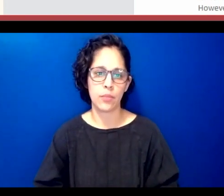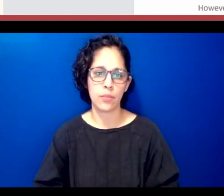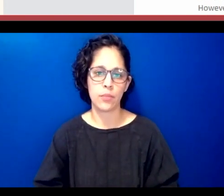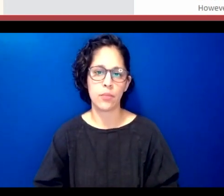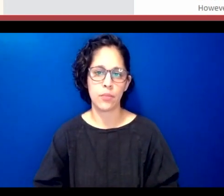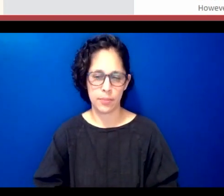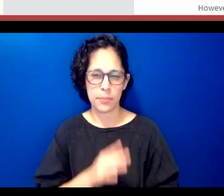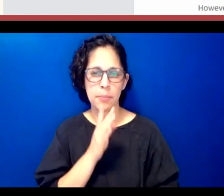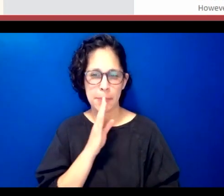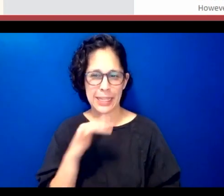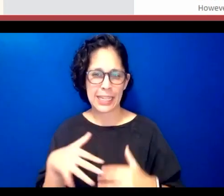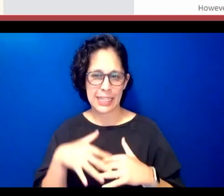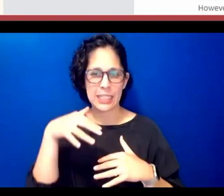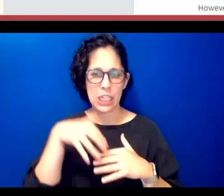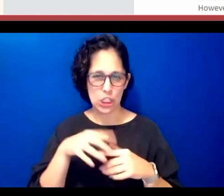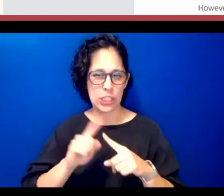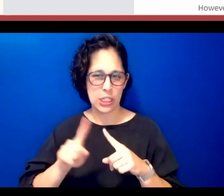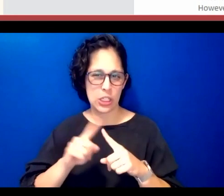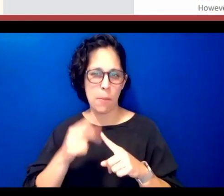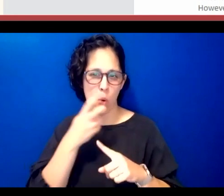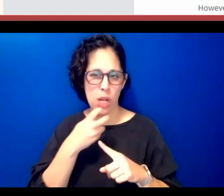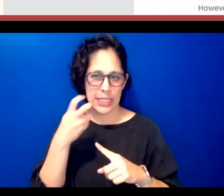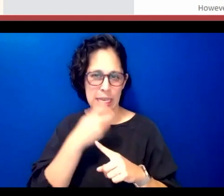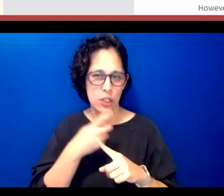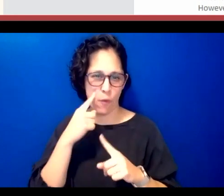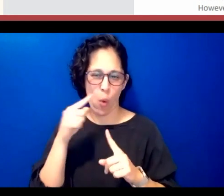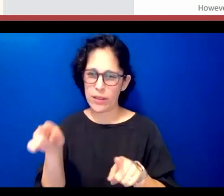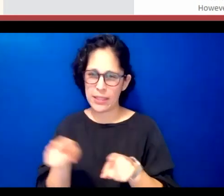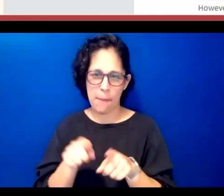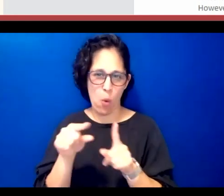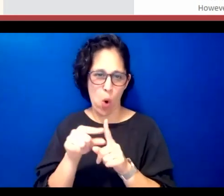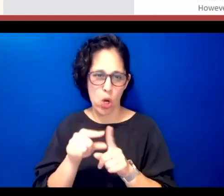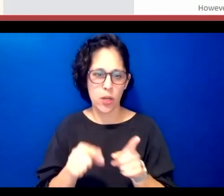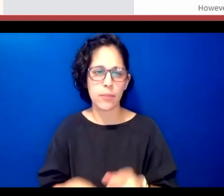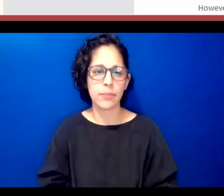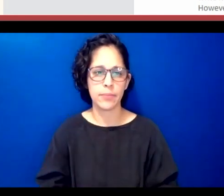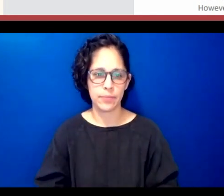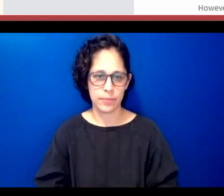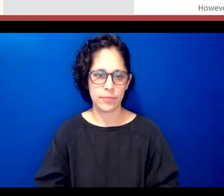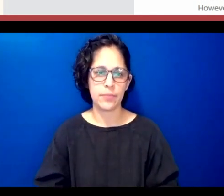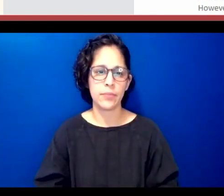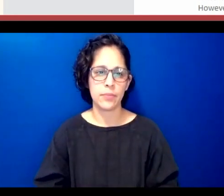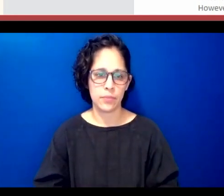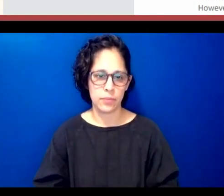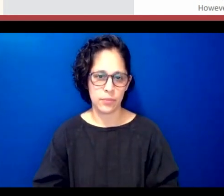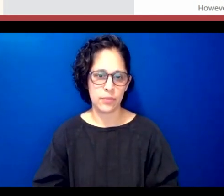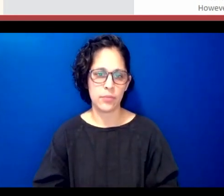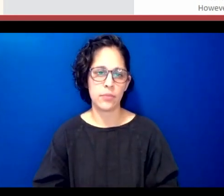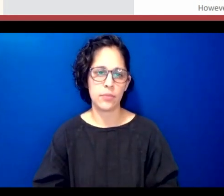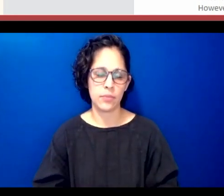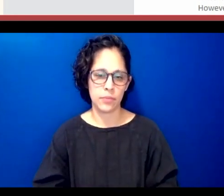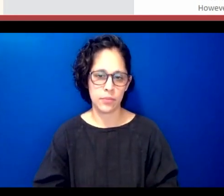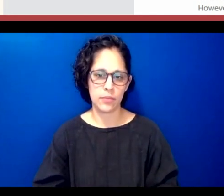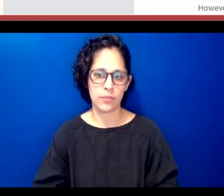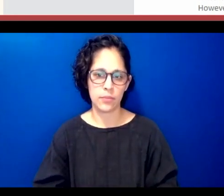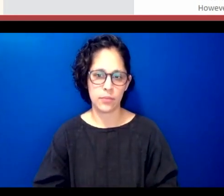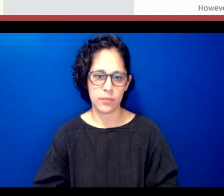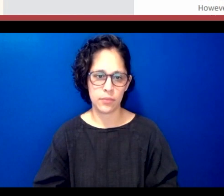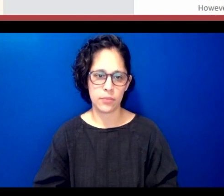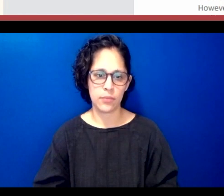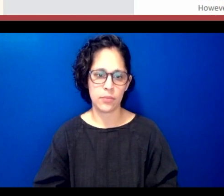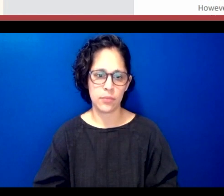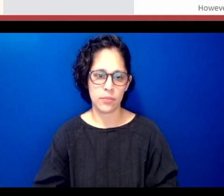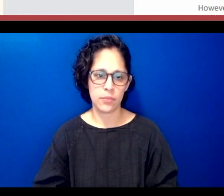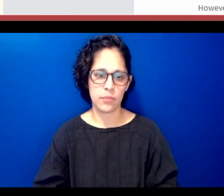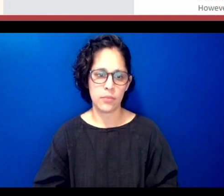Chikashayagne. Chikashanompole. Chikasha anompole. Chikashanompa. Chikasha